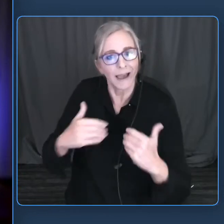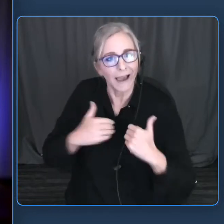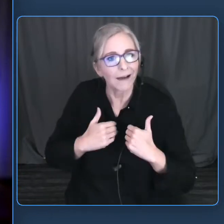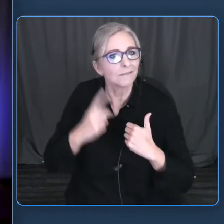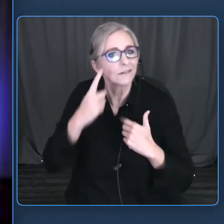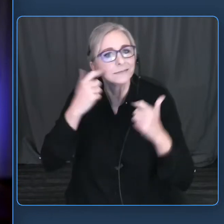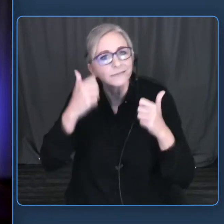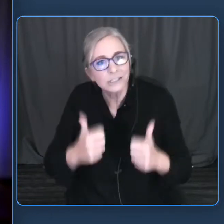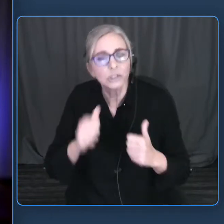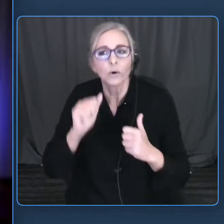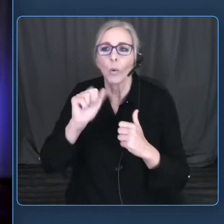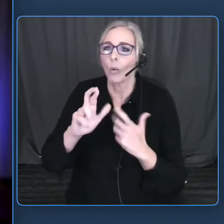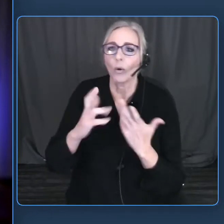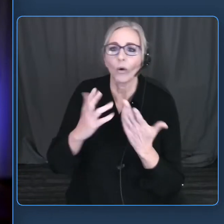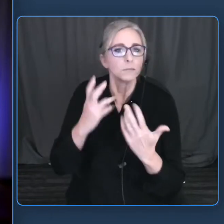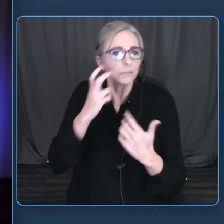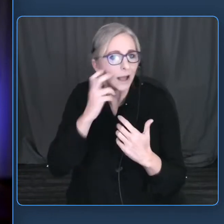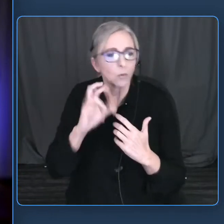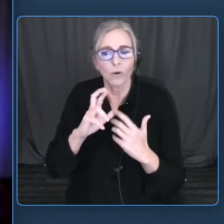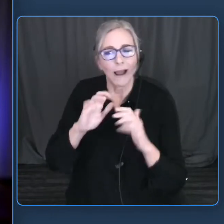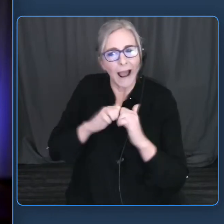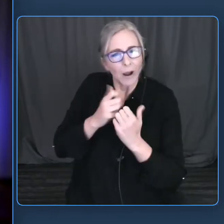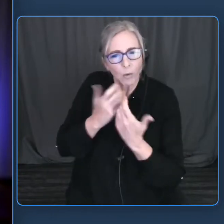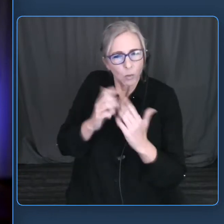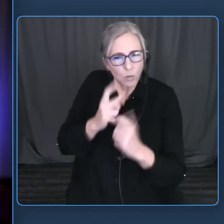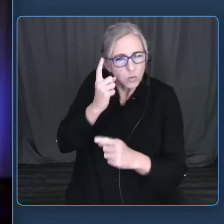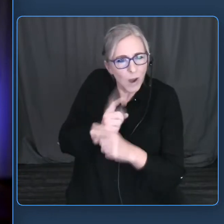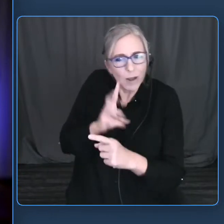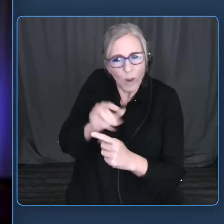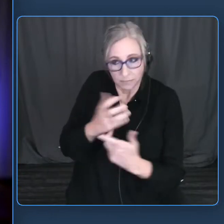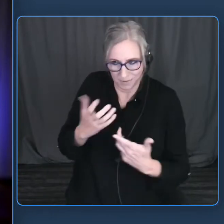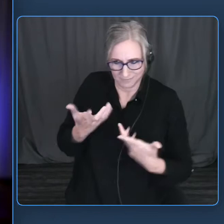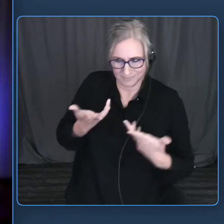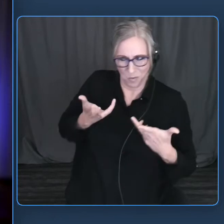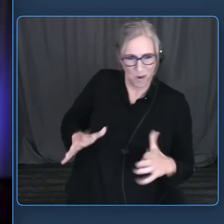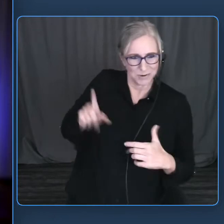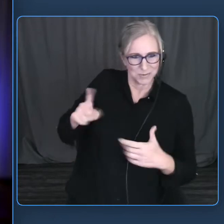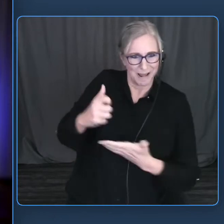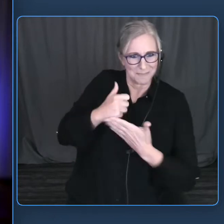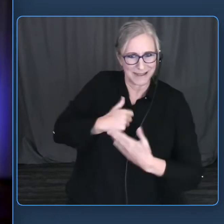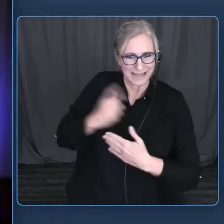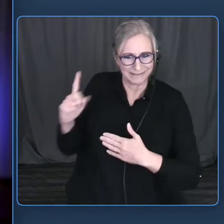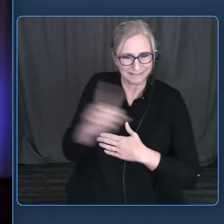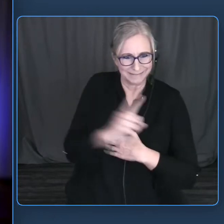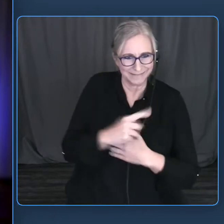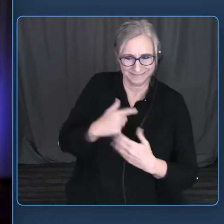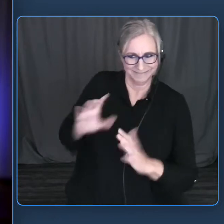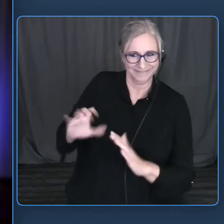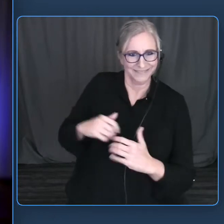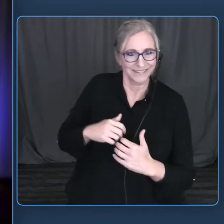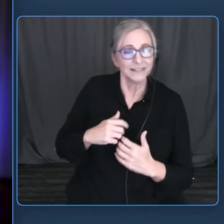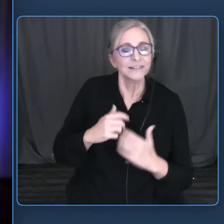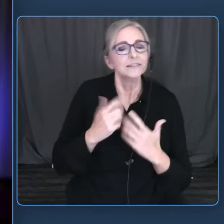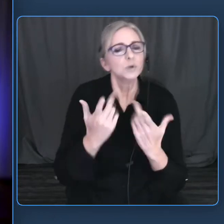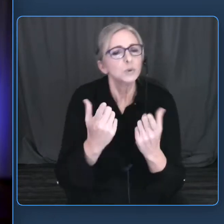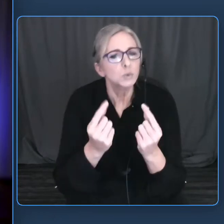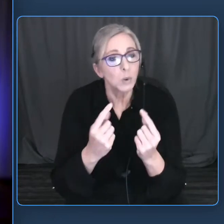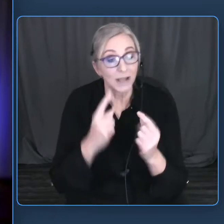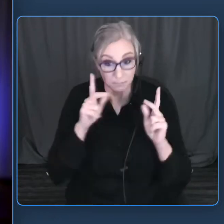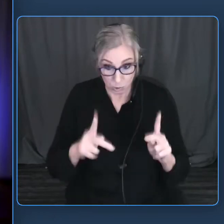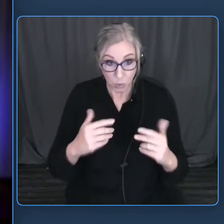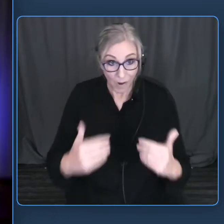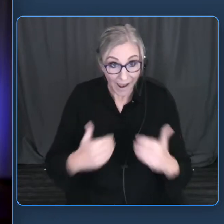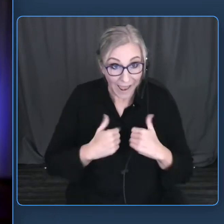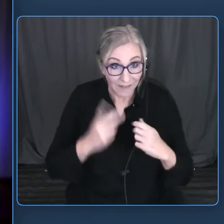sighting issue that may or may not want you to help them across the intersection? What do you do as a